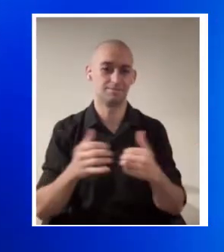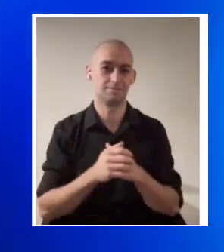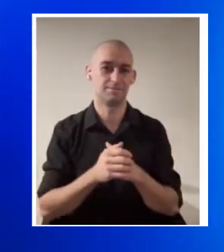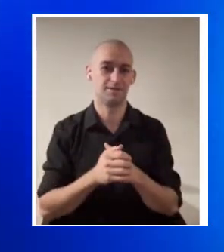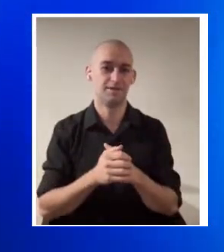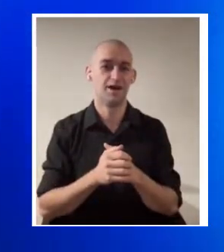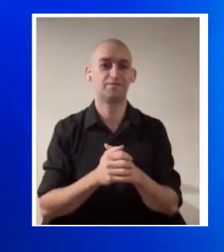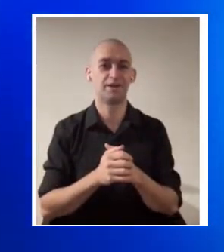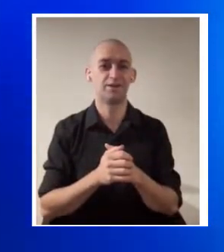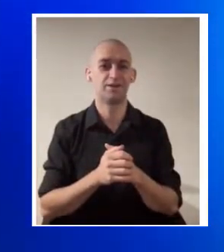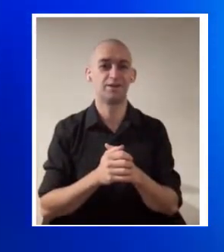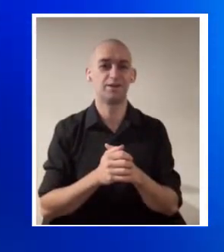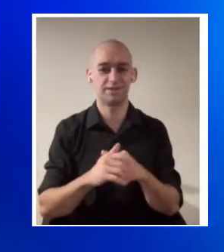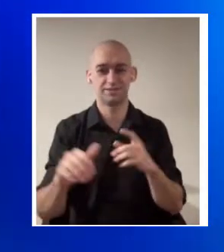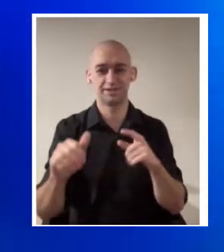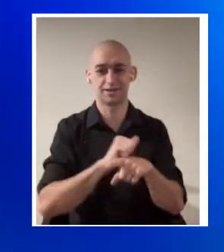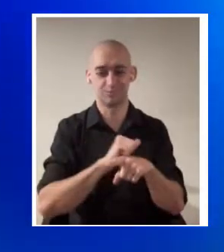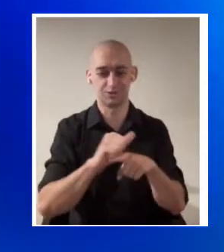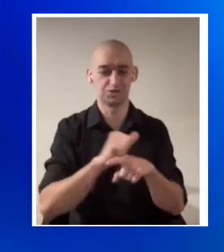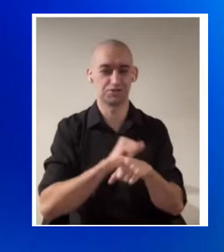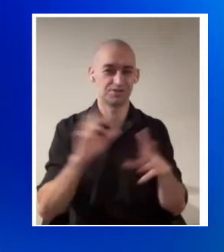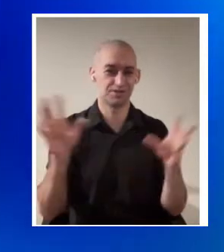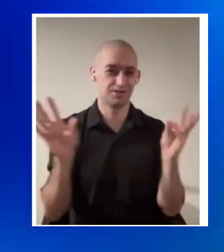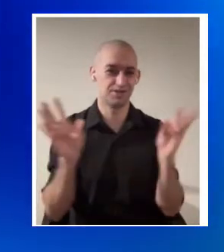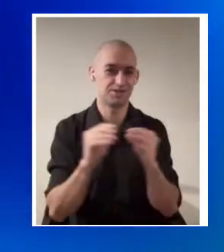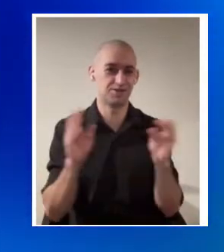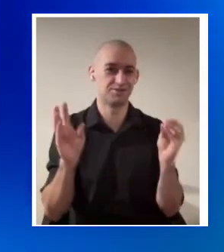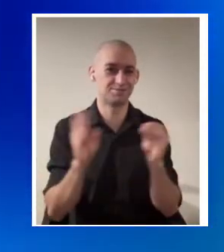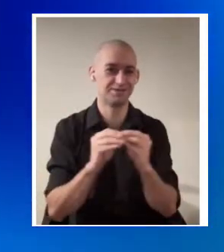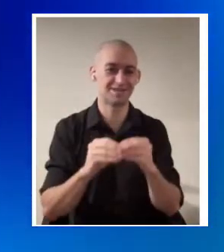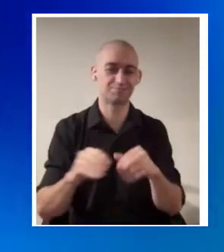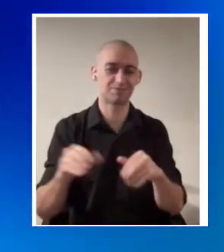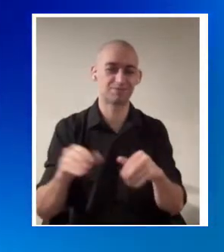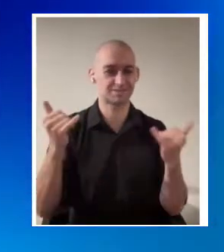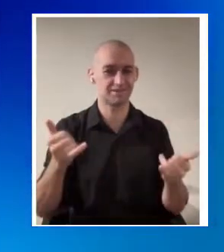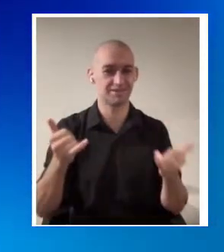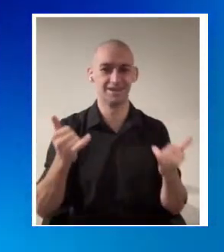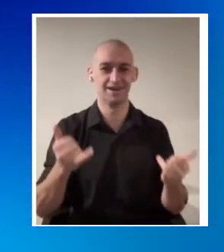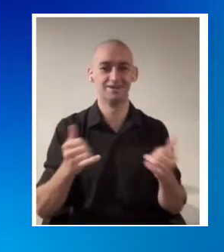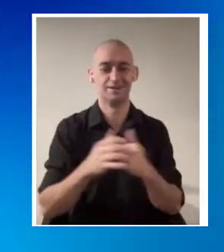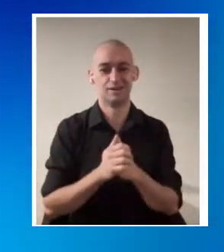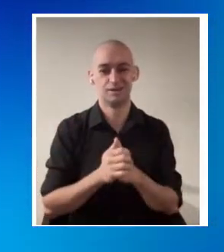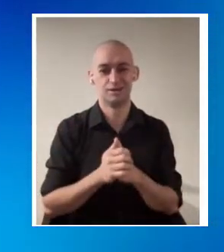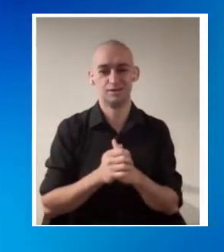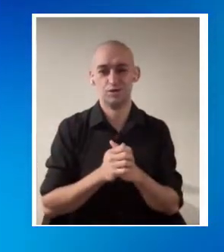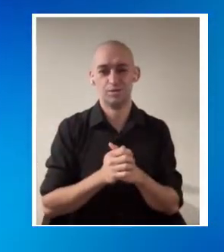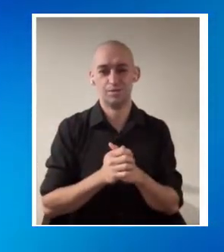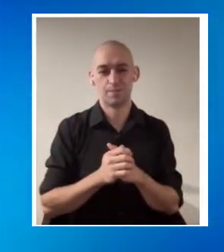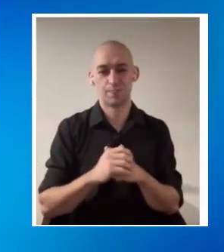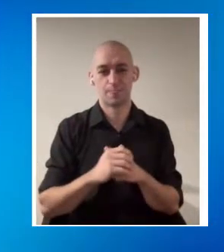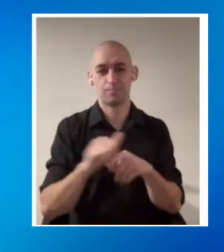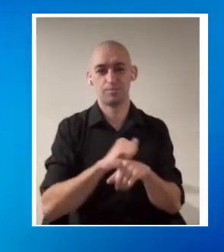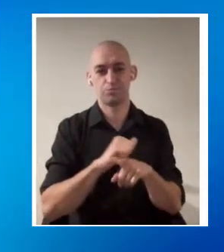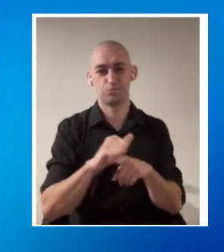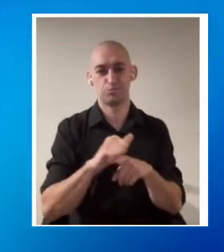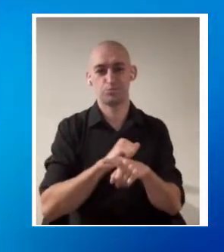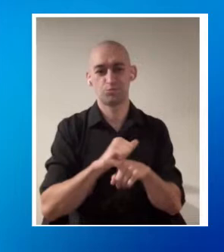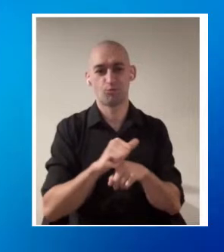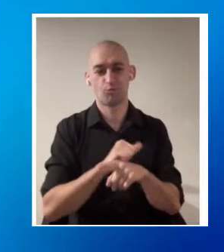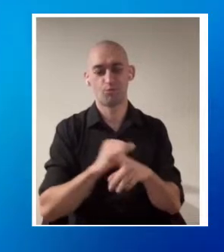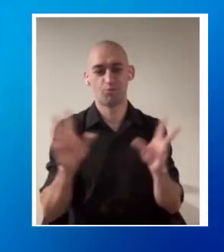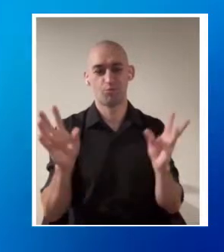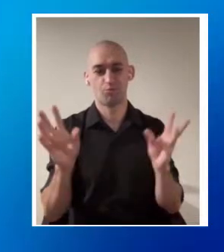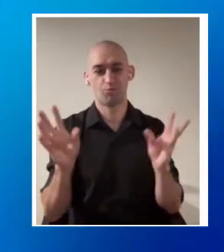chat. I have to kind of rig here because otherwise I'm looking up like this, so anyway, we'll figure that